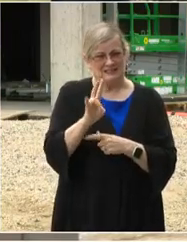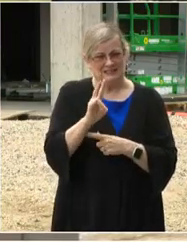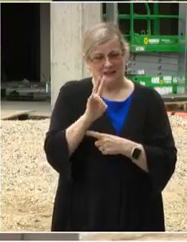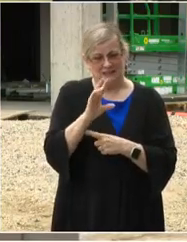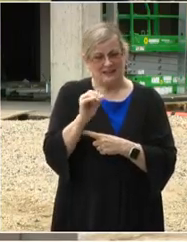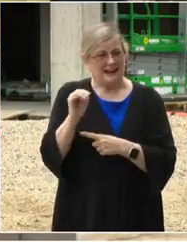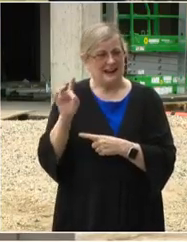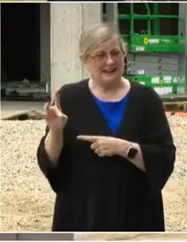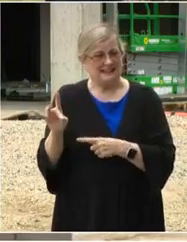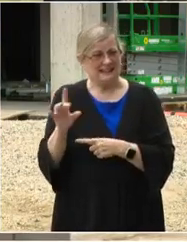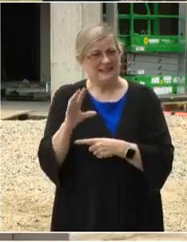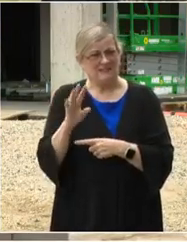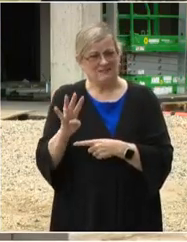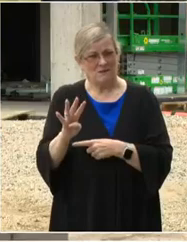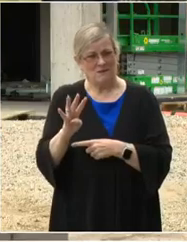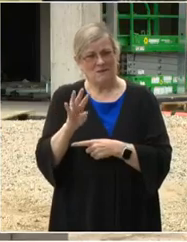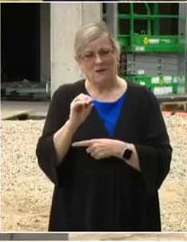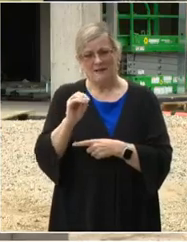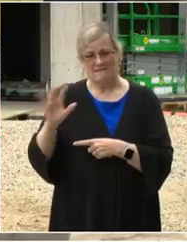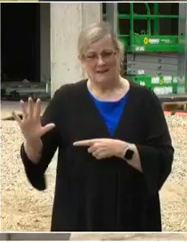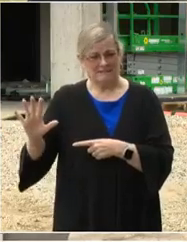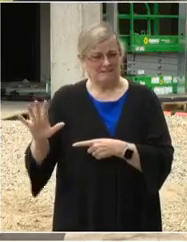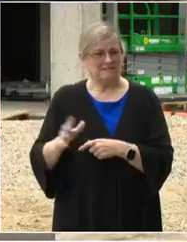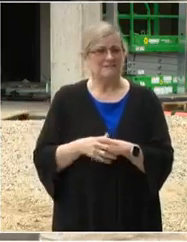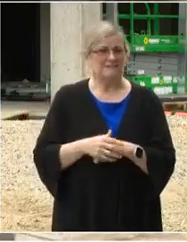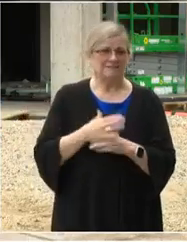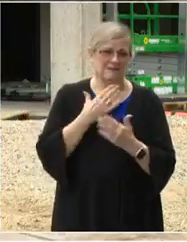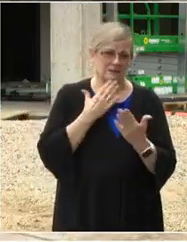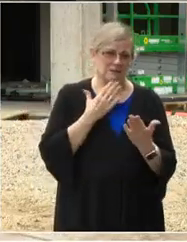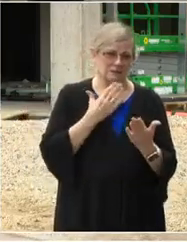Wards 4 and 5. Thank you.